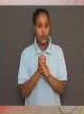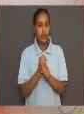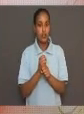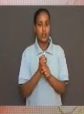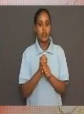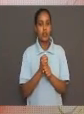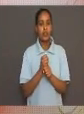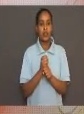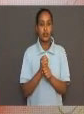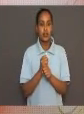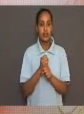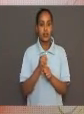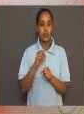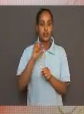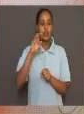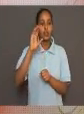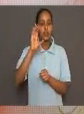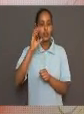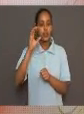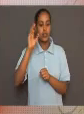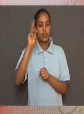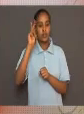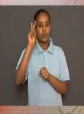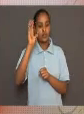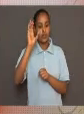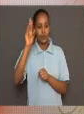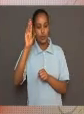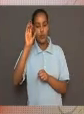the vapors of ethanol through copper oxide.